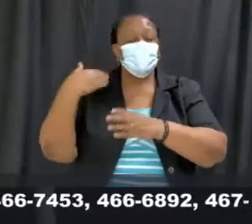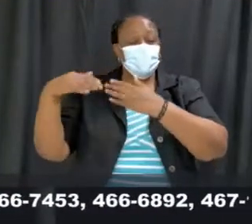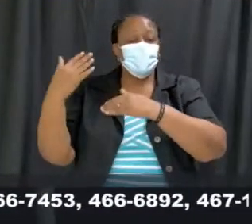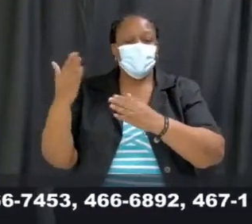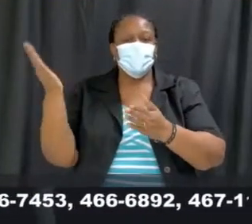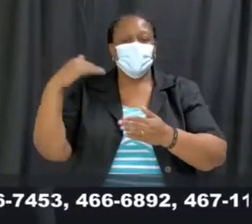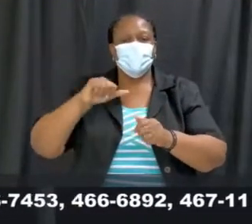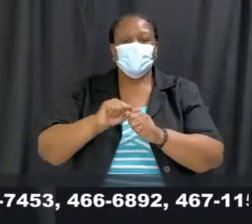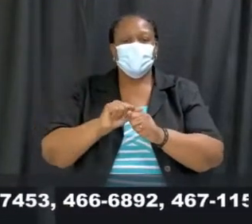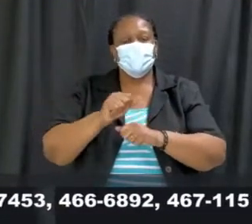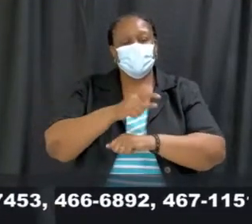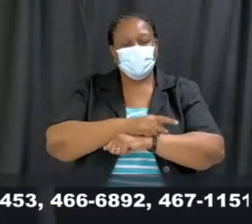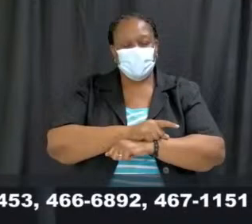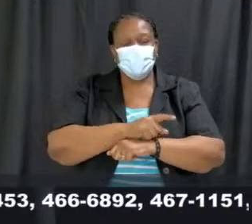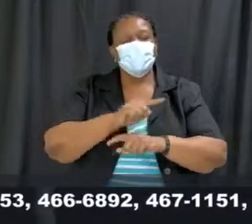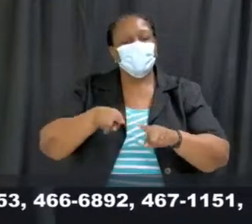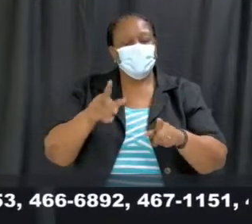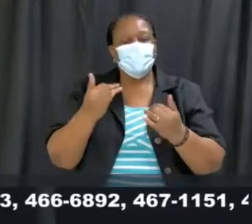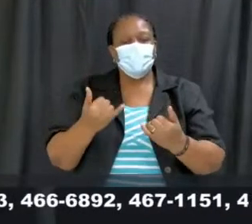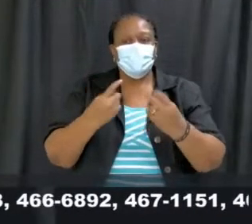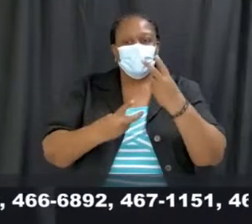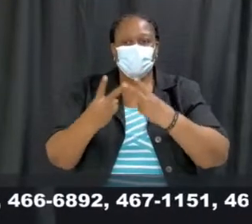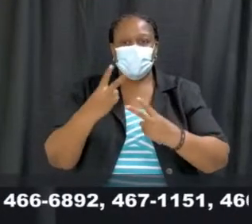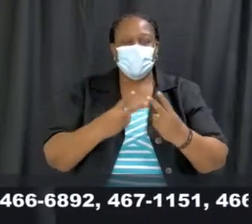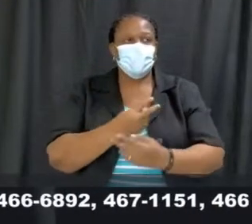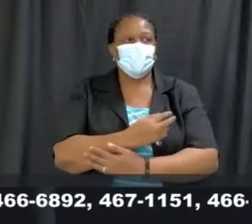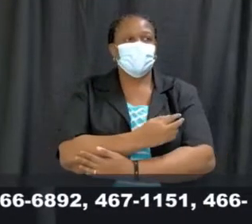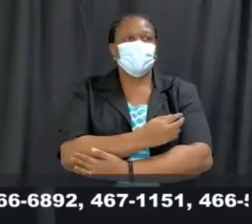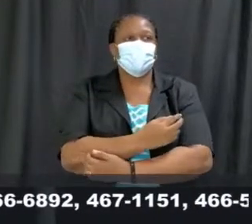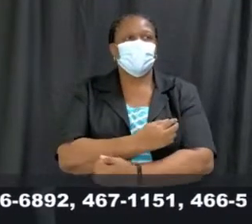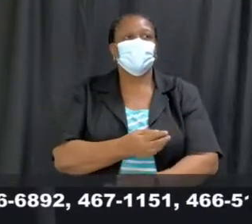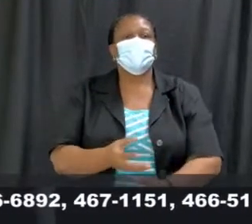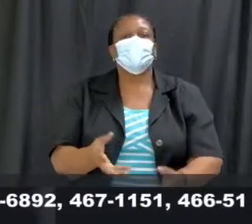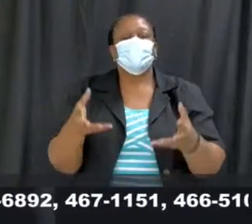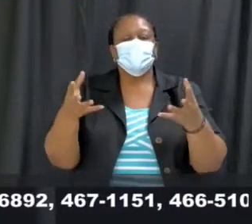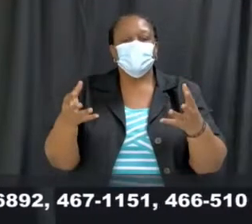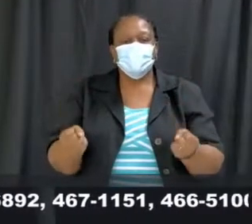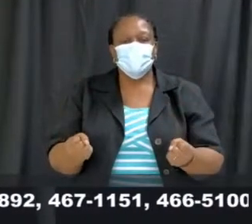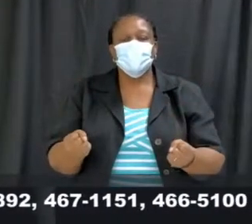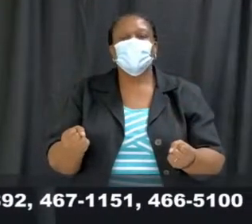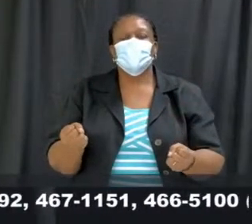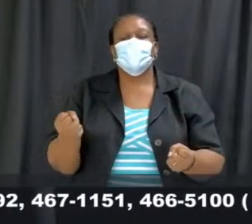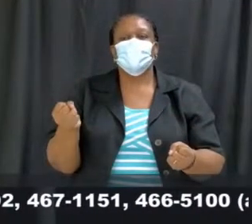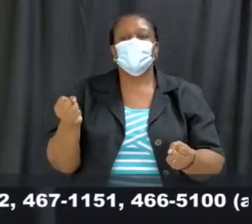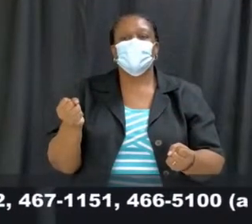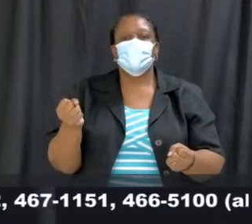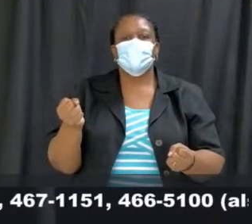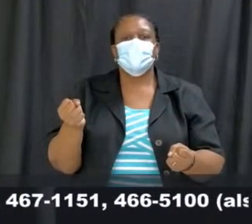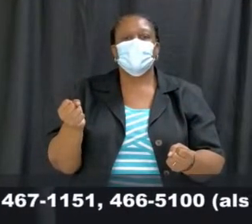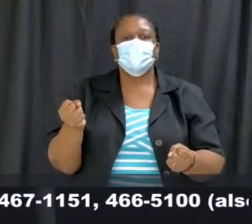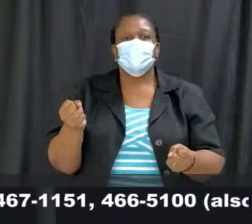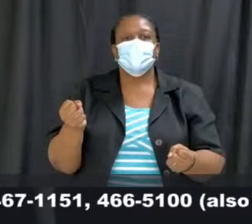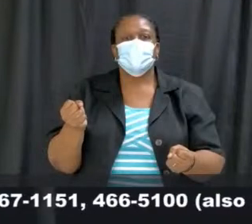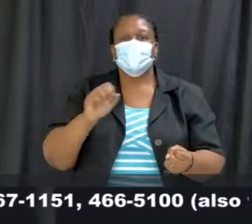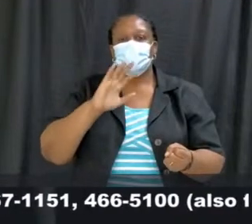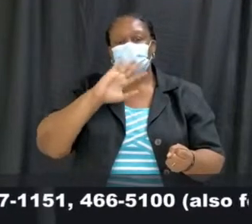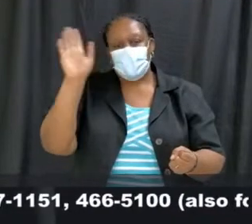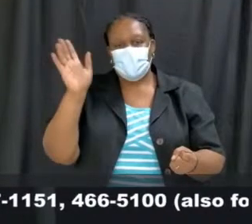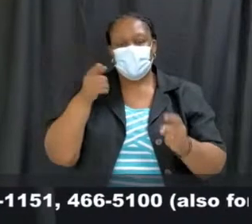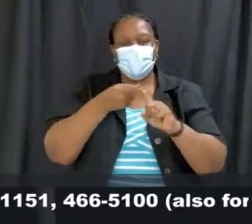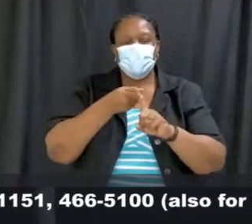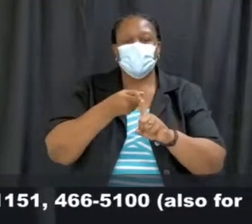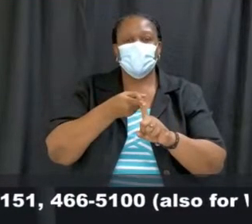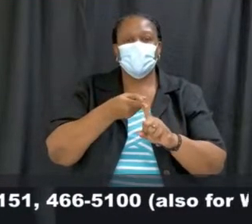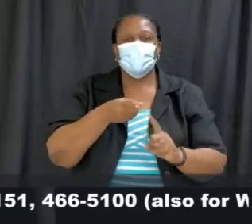want to recognize, he's not here, but Dr. Cameron Wilkinson, our Medical Chief of